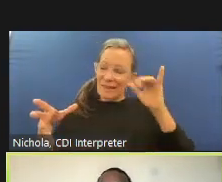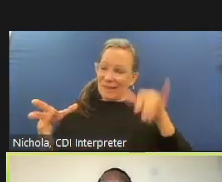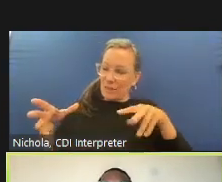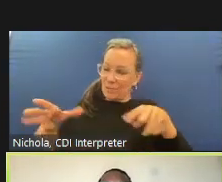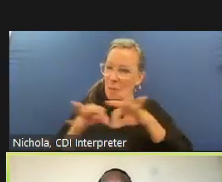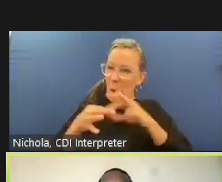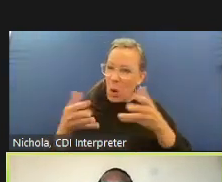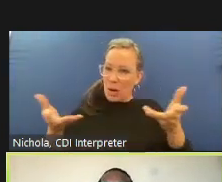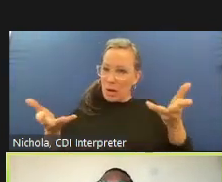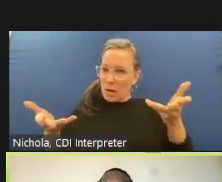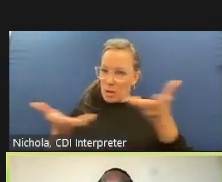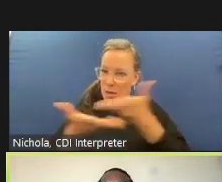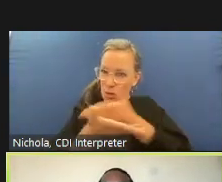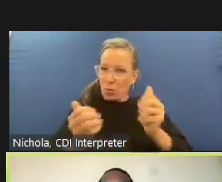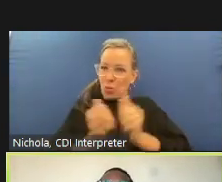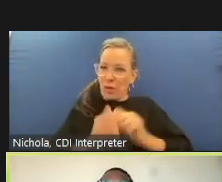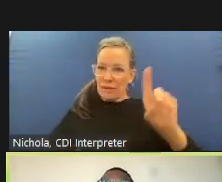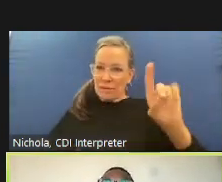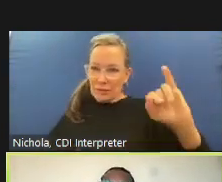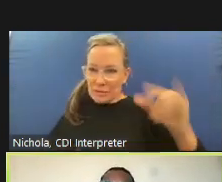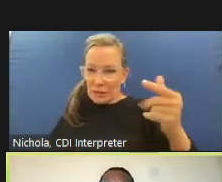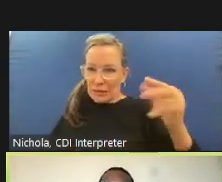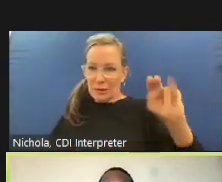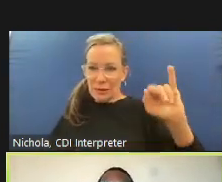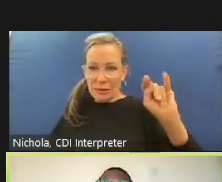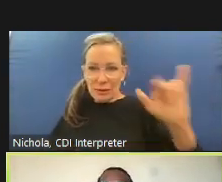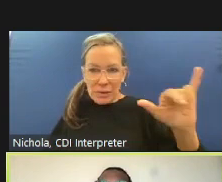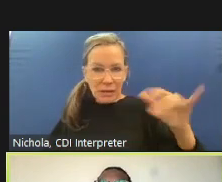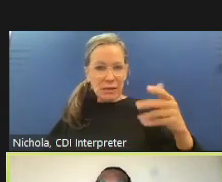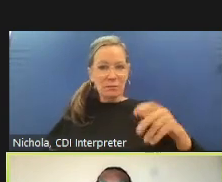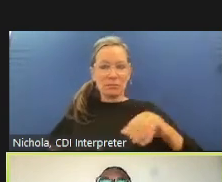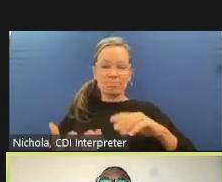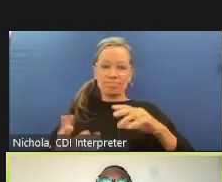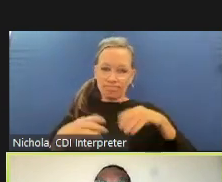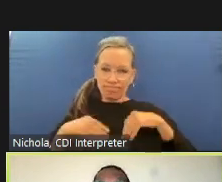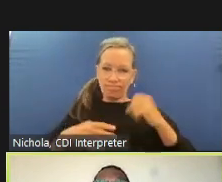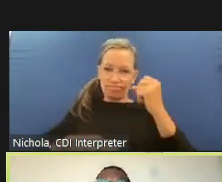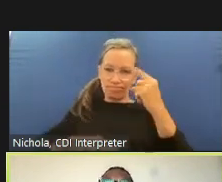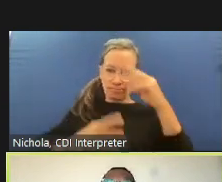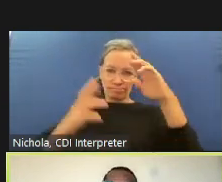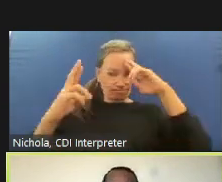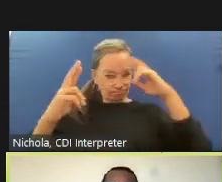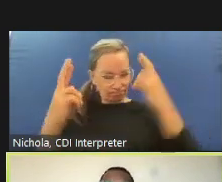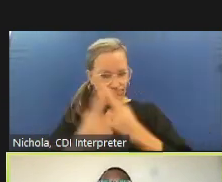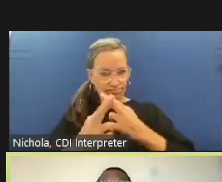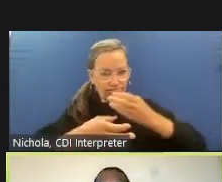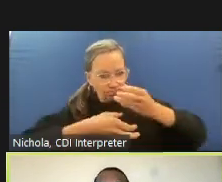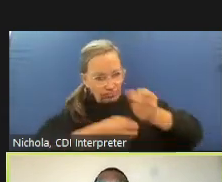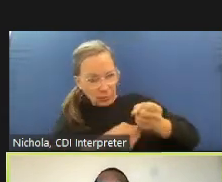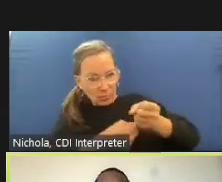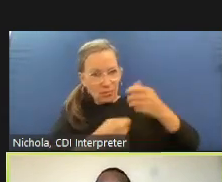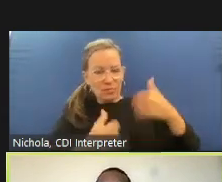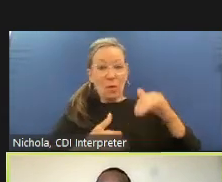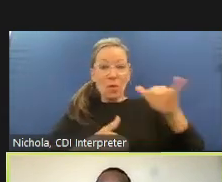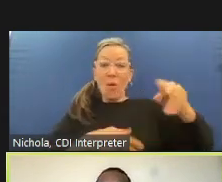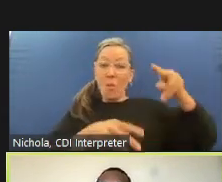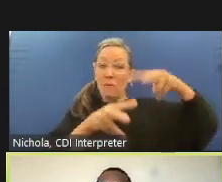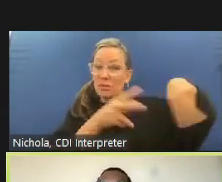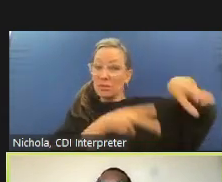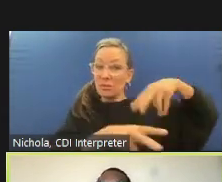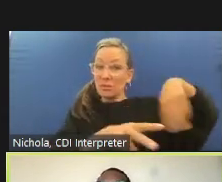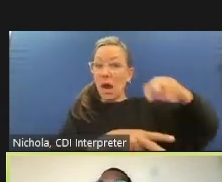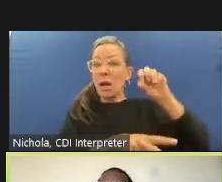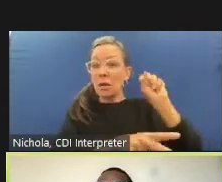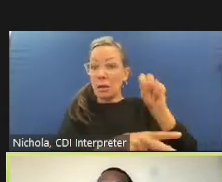trustworthiness um that oversight is legitimate and you should cooperate and comply with oversight